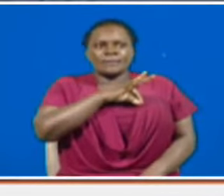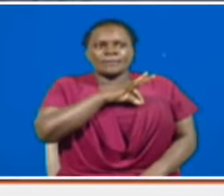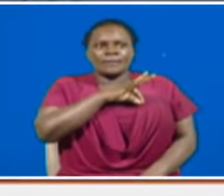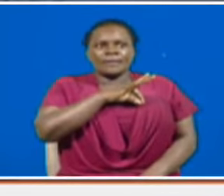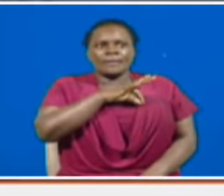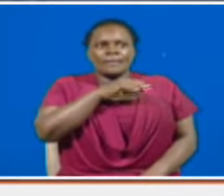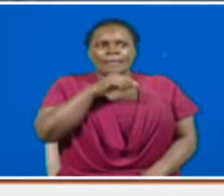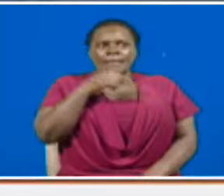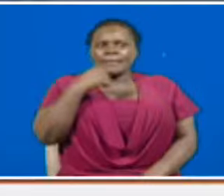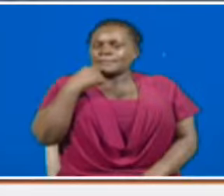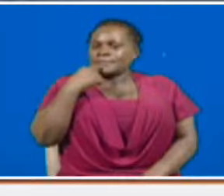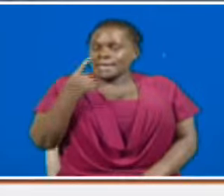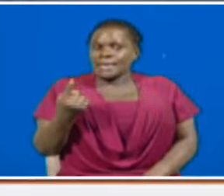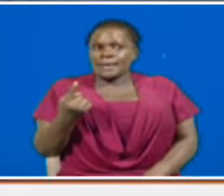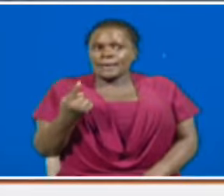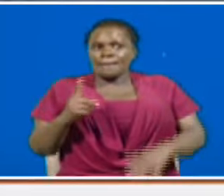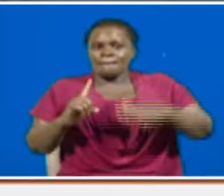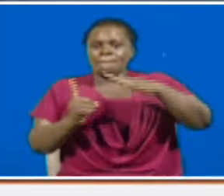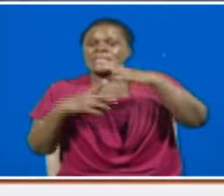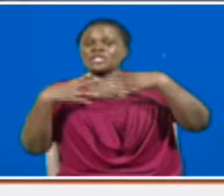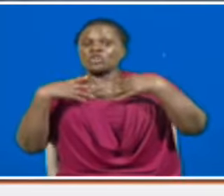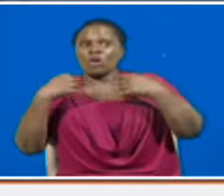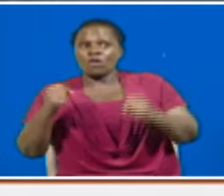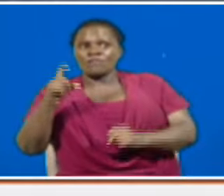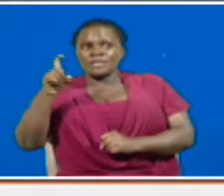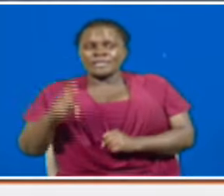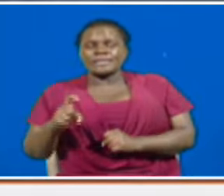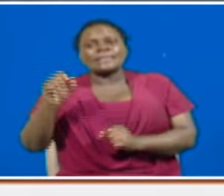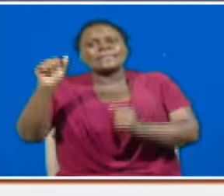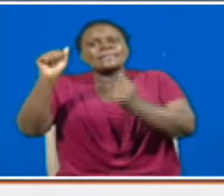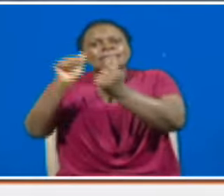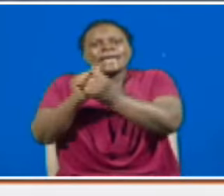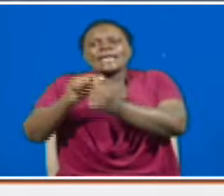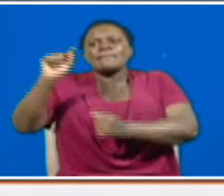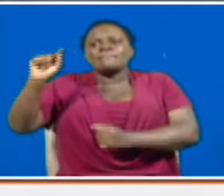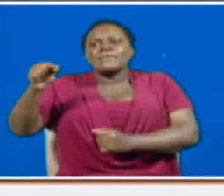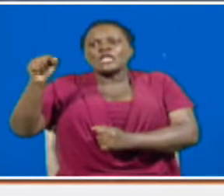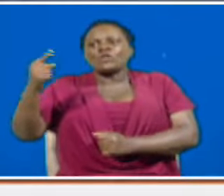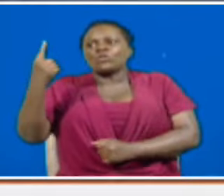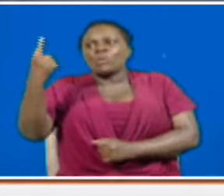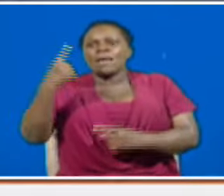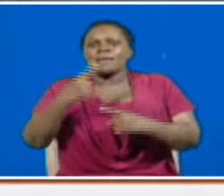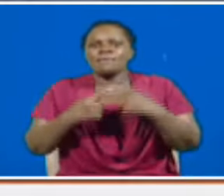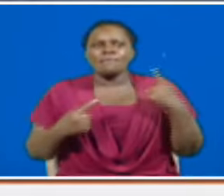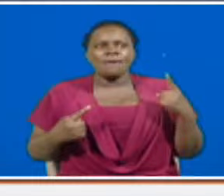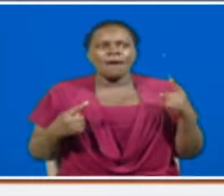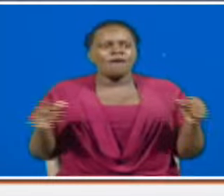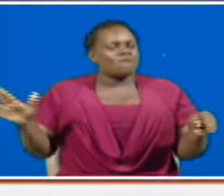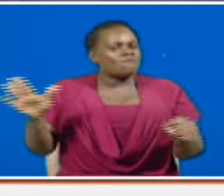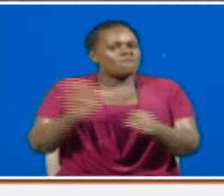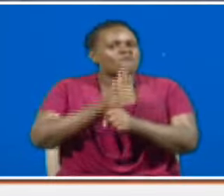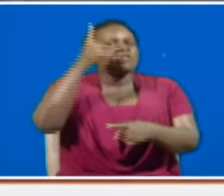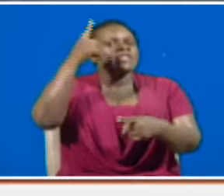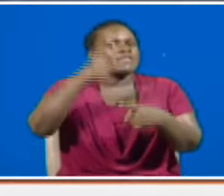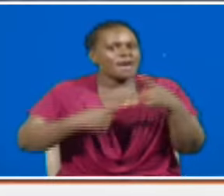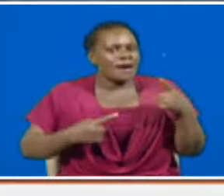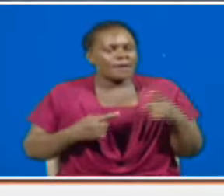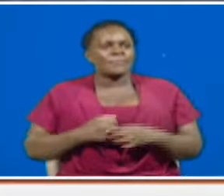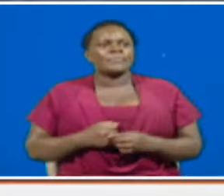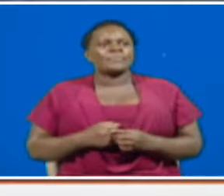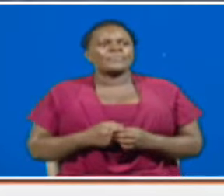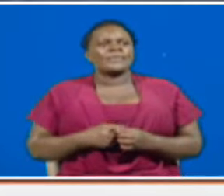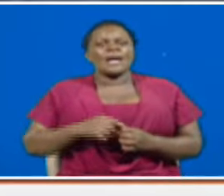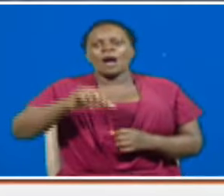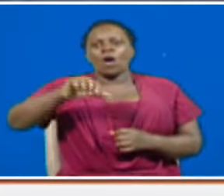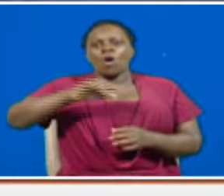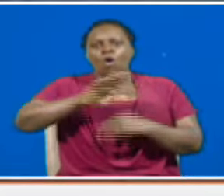I must put figures into it. Like the Minister of Health require only 10 million for 1 year, a full year. Mm-hmm. All the